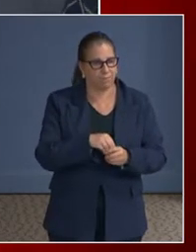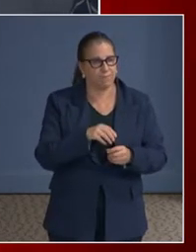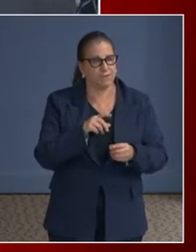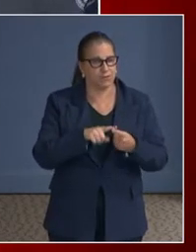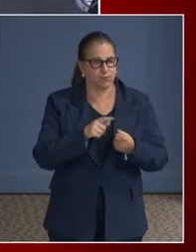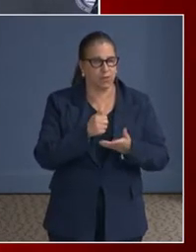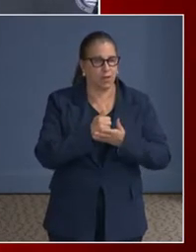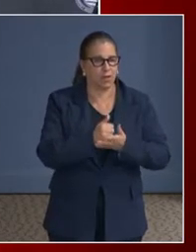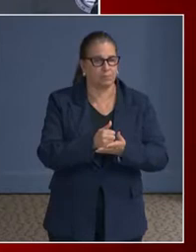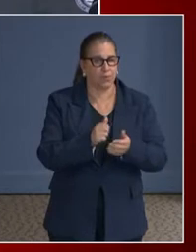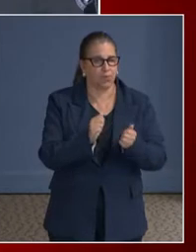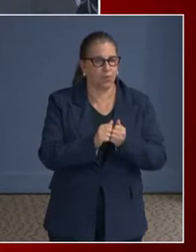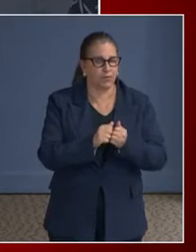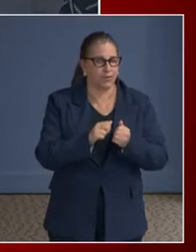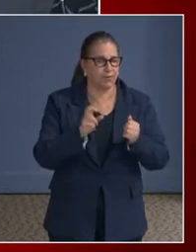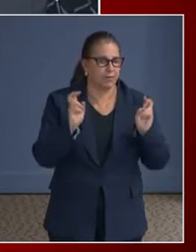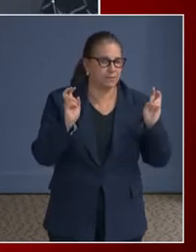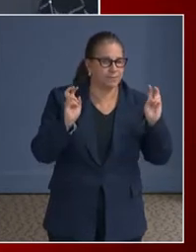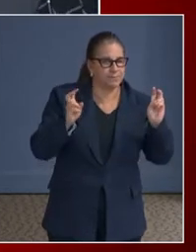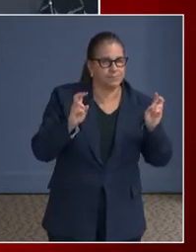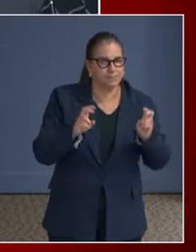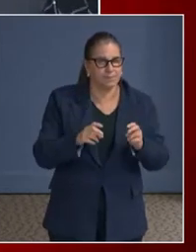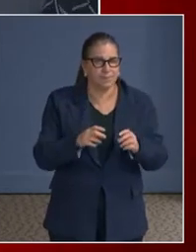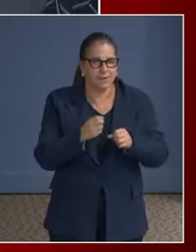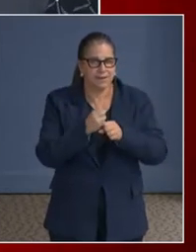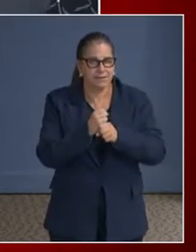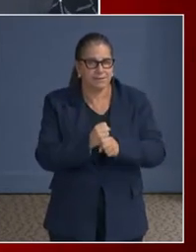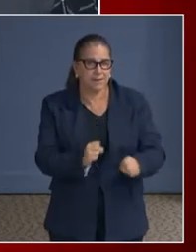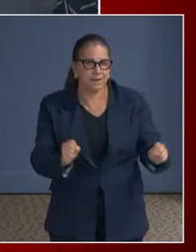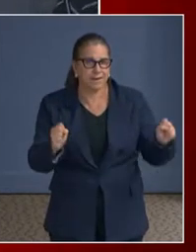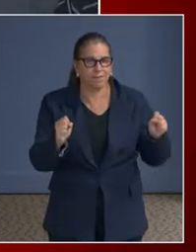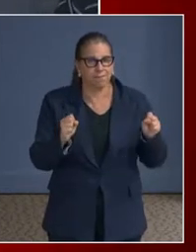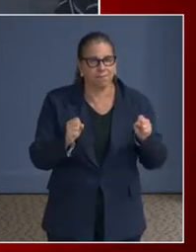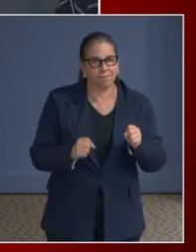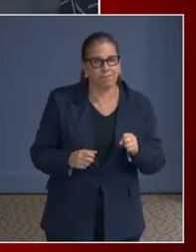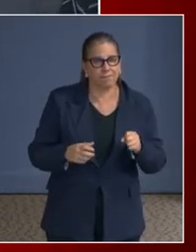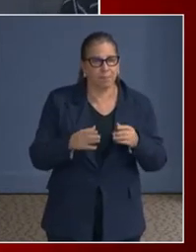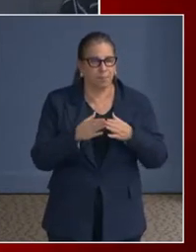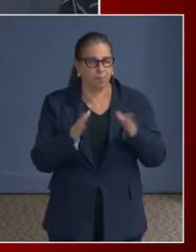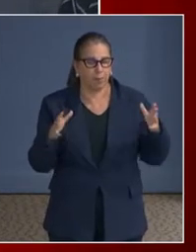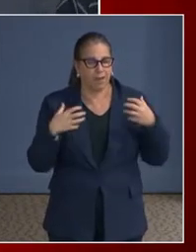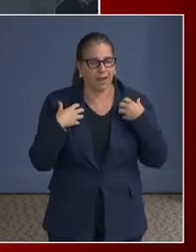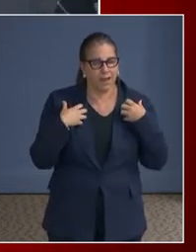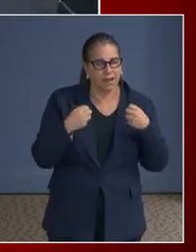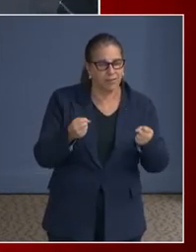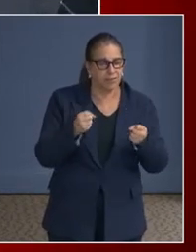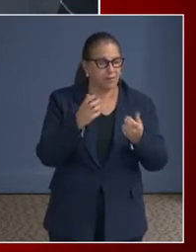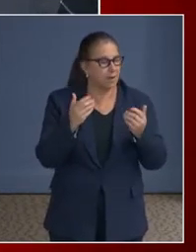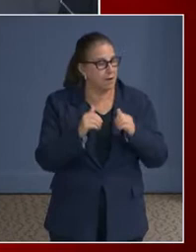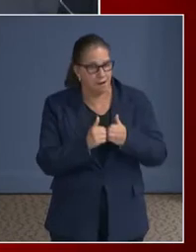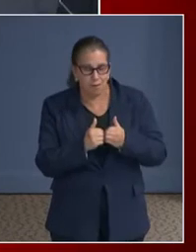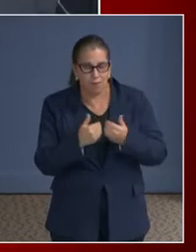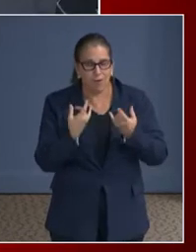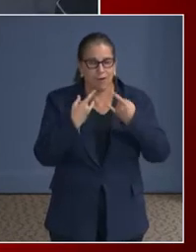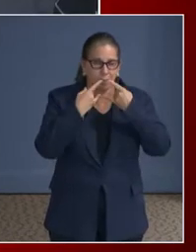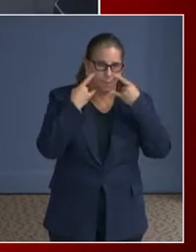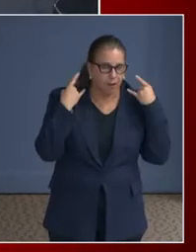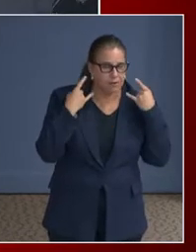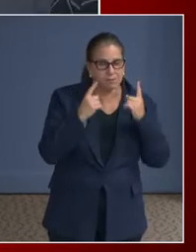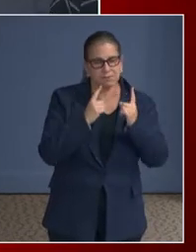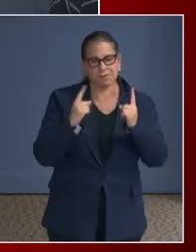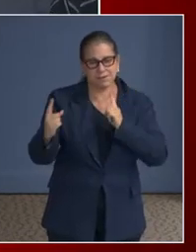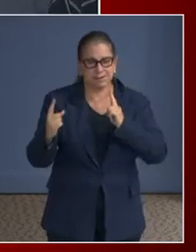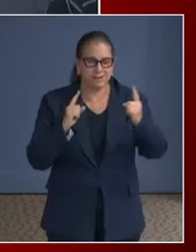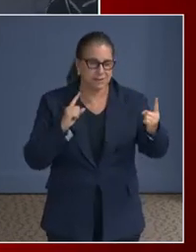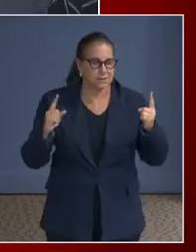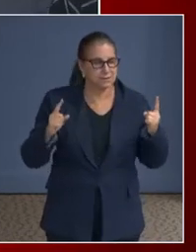go out and wear masks properly when they go out? Having a mask around your neck or only around your mouth and not